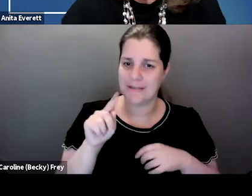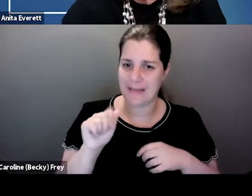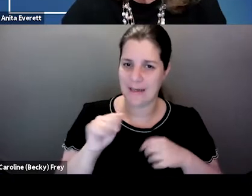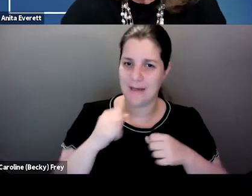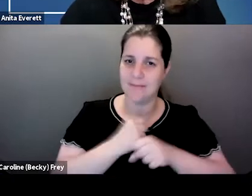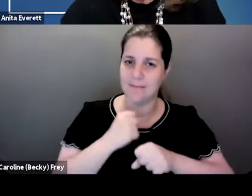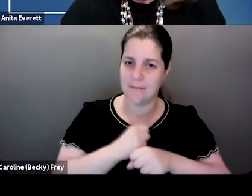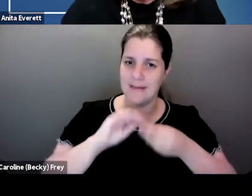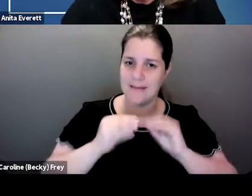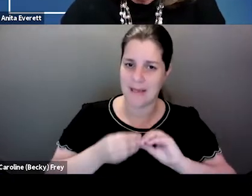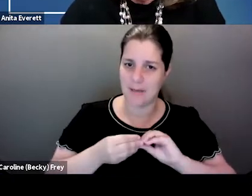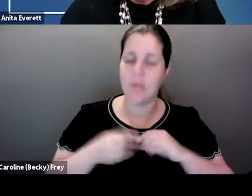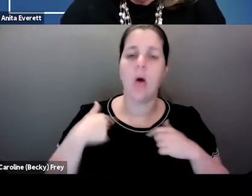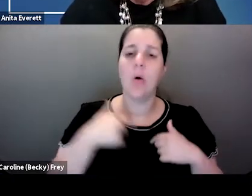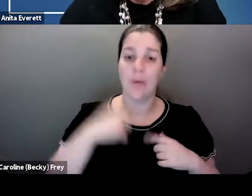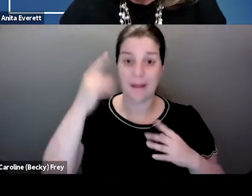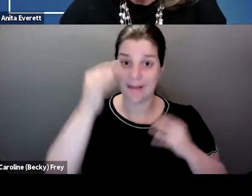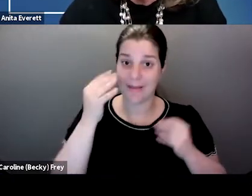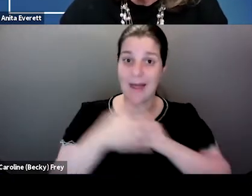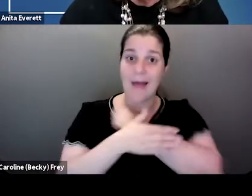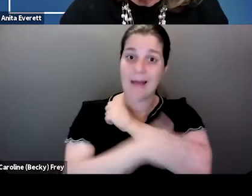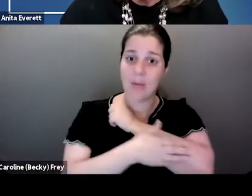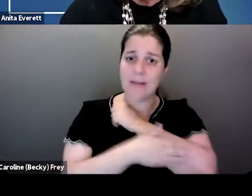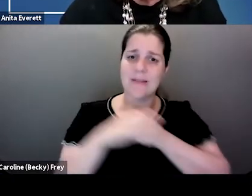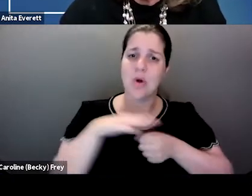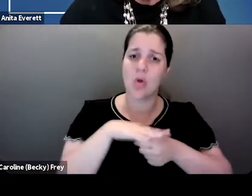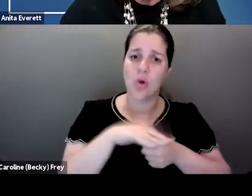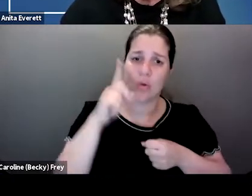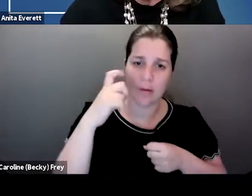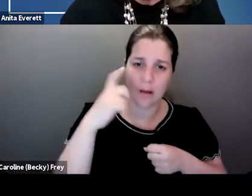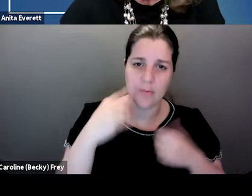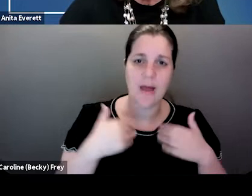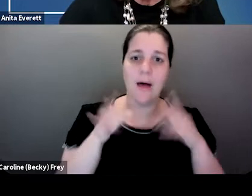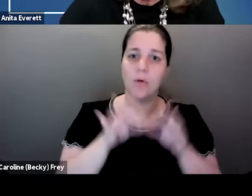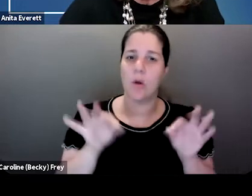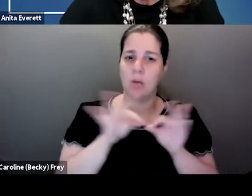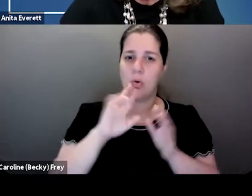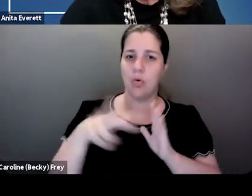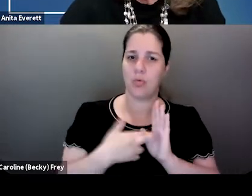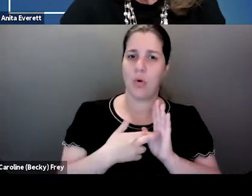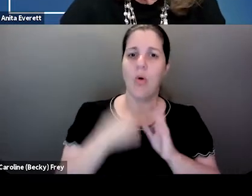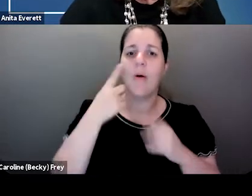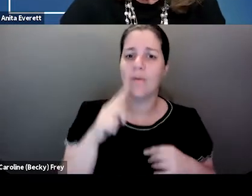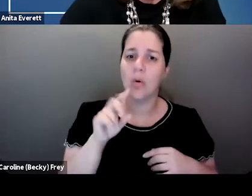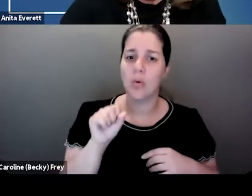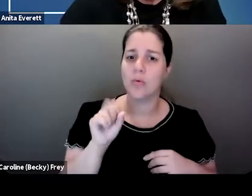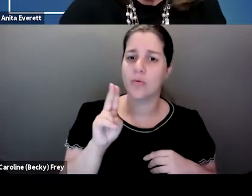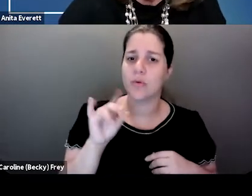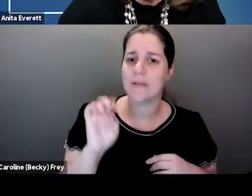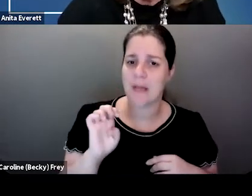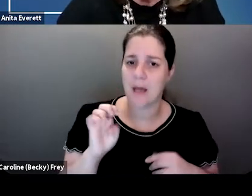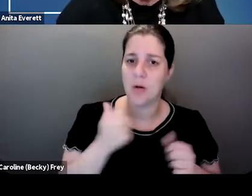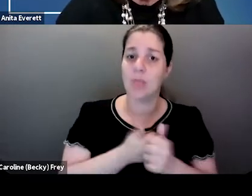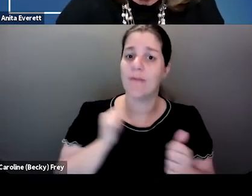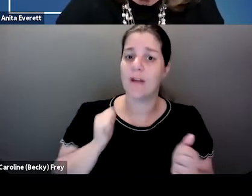local governments are very much have an important role with regards to suicide prevention. We note that, in